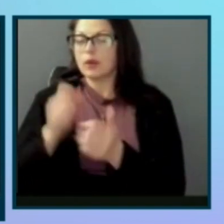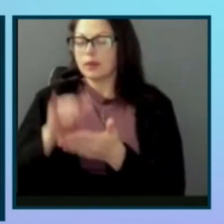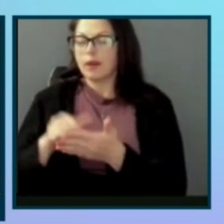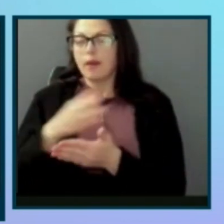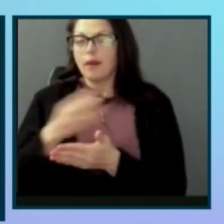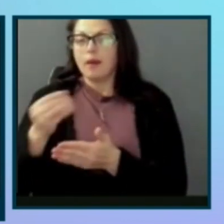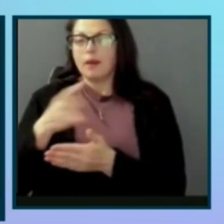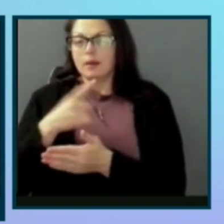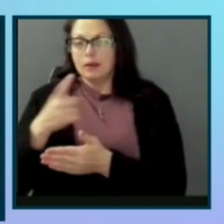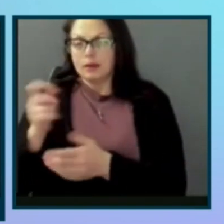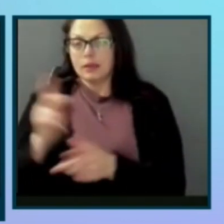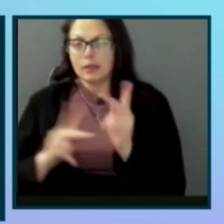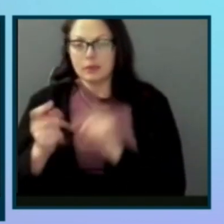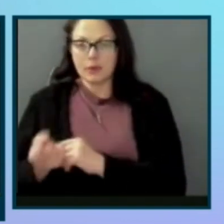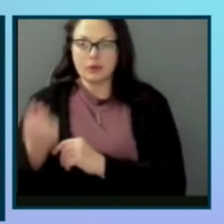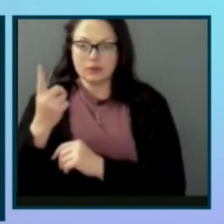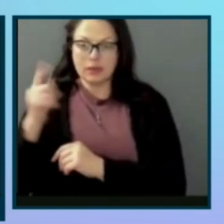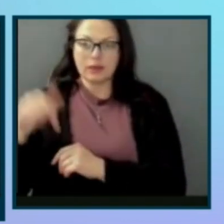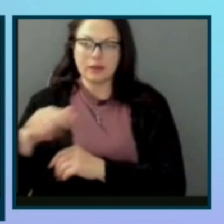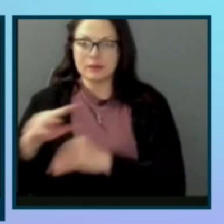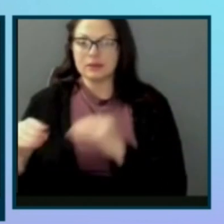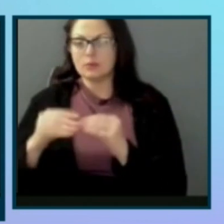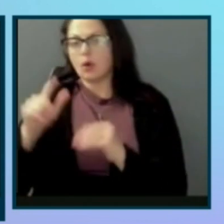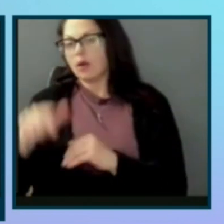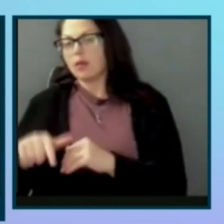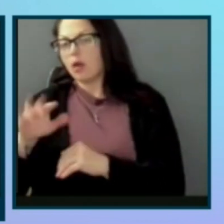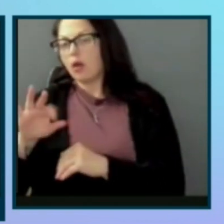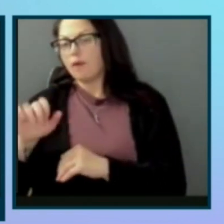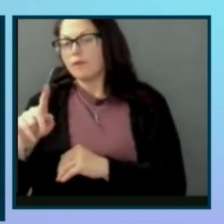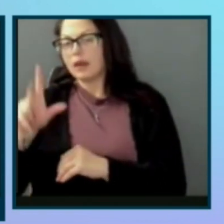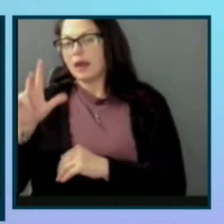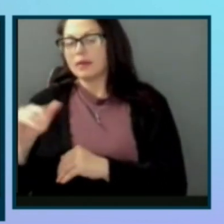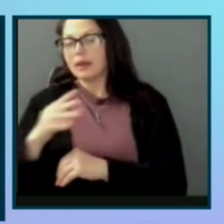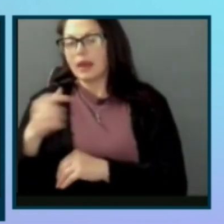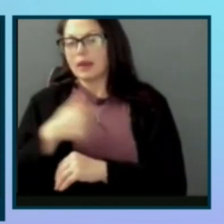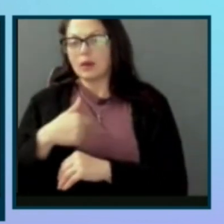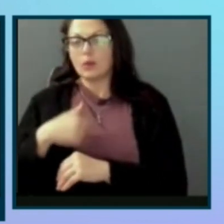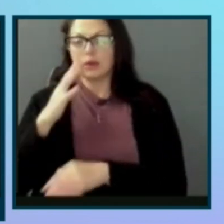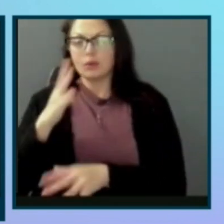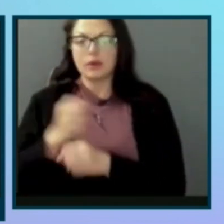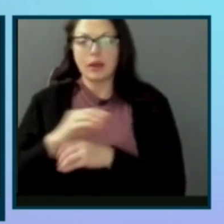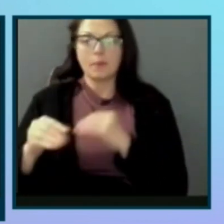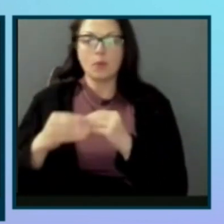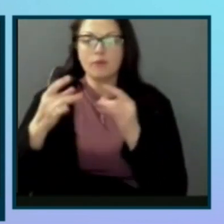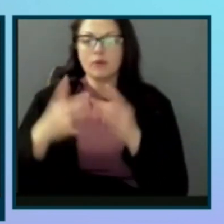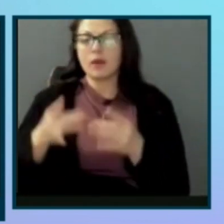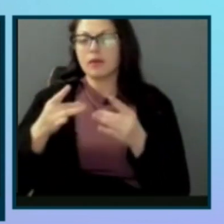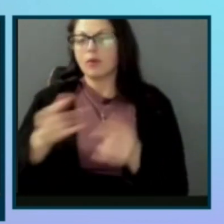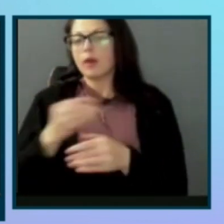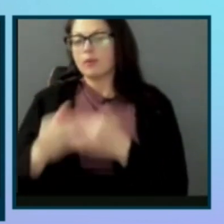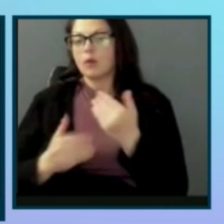because, people kind of understand that this is more low fidelity and we might get more feedback on, the actual flow and